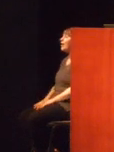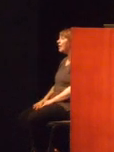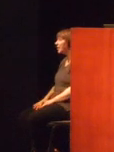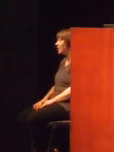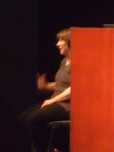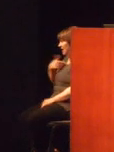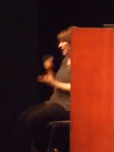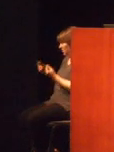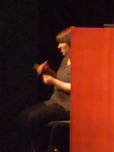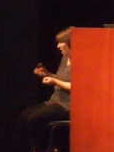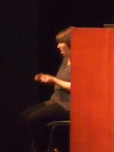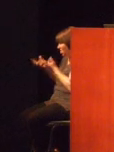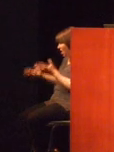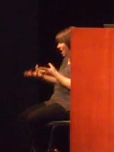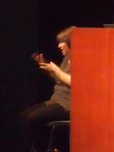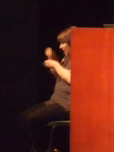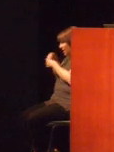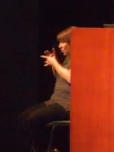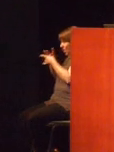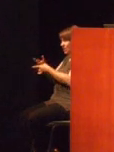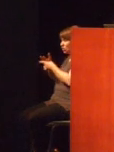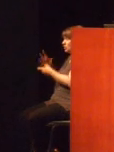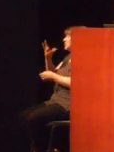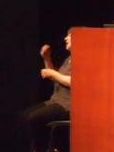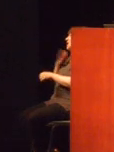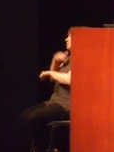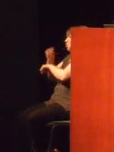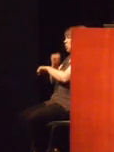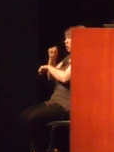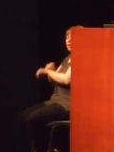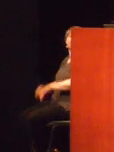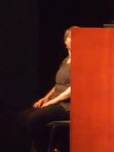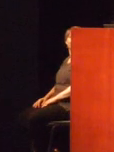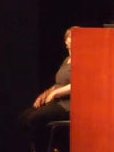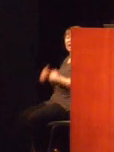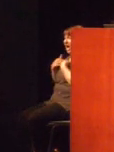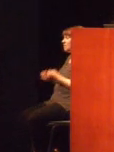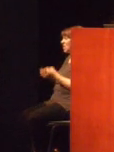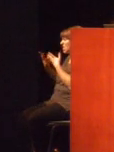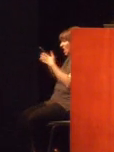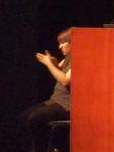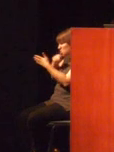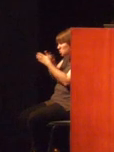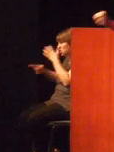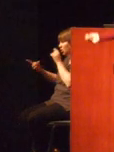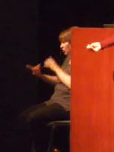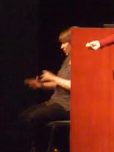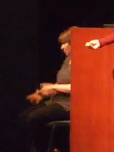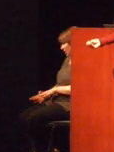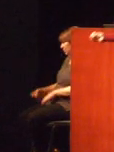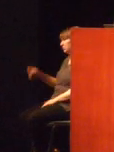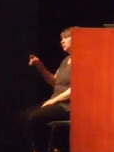this regularly in relationships and in my work, because I get critical feedback, which is, you know, supposed to